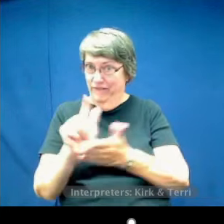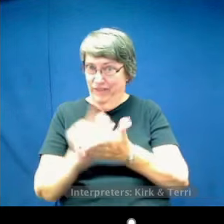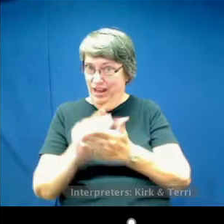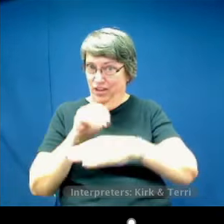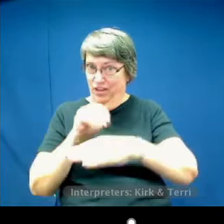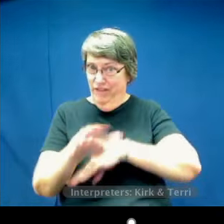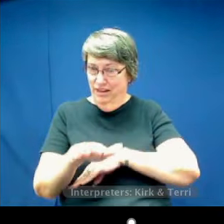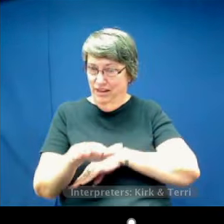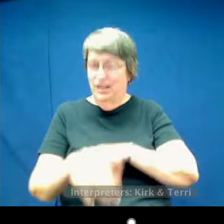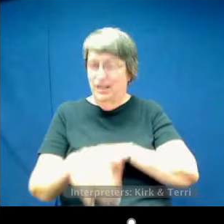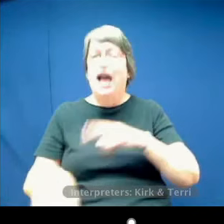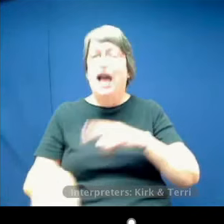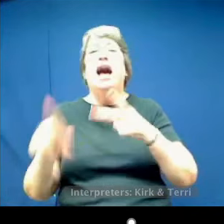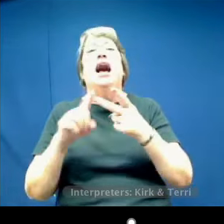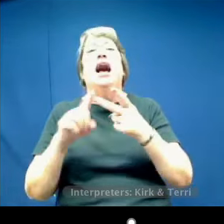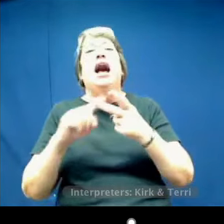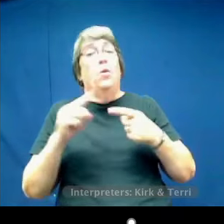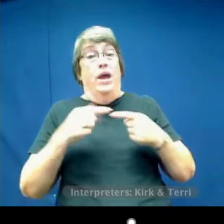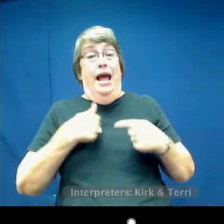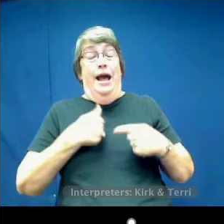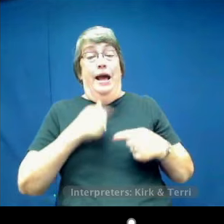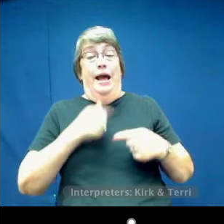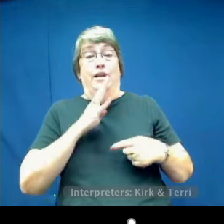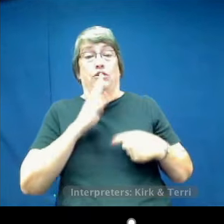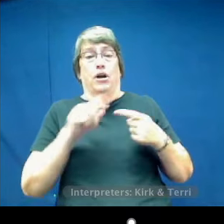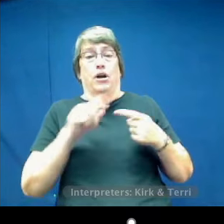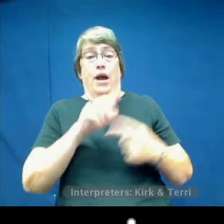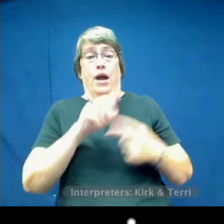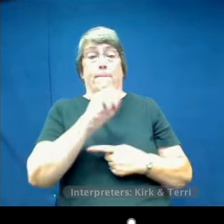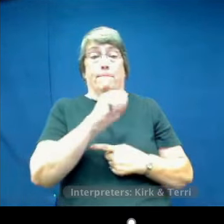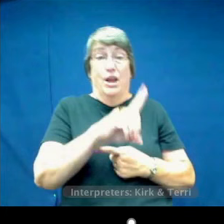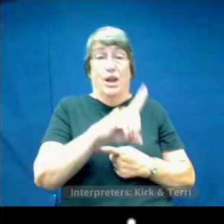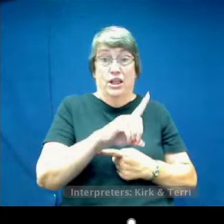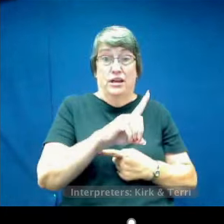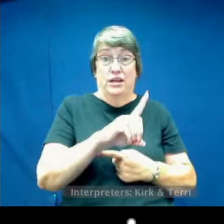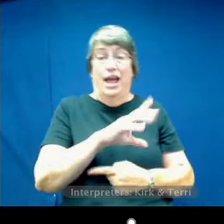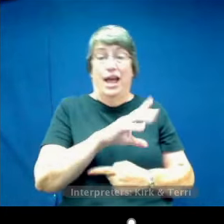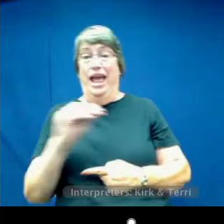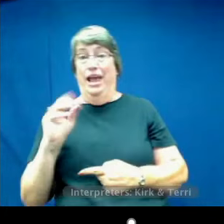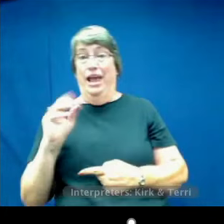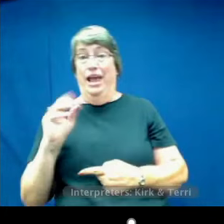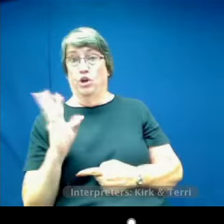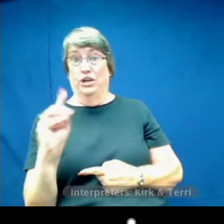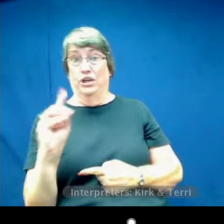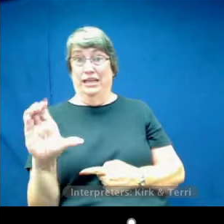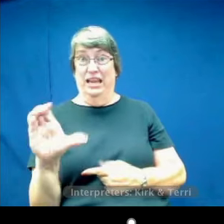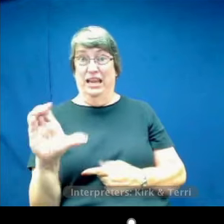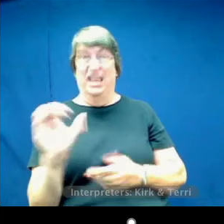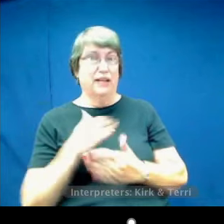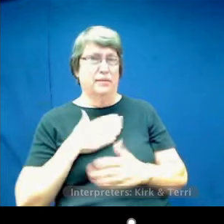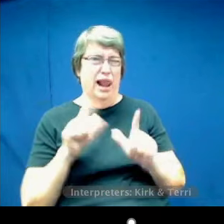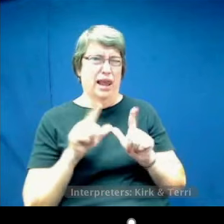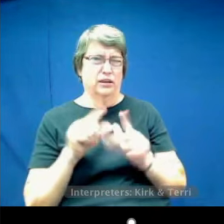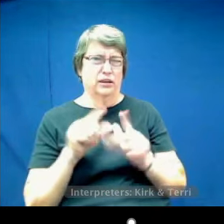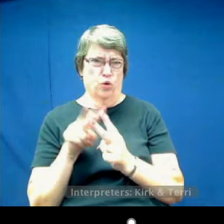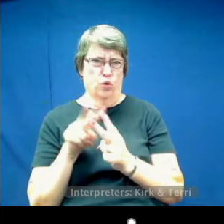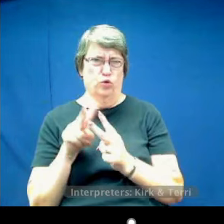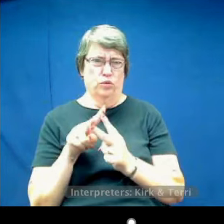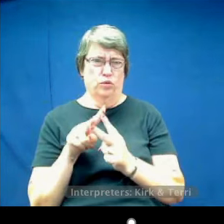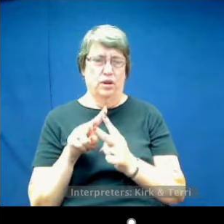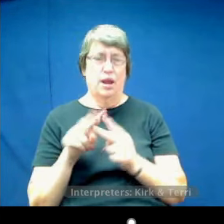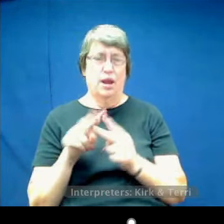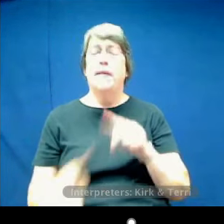talking specifically about Maryland and the District of Columbia where I am licensed. But in general, you really need